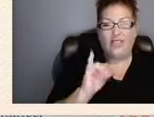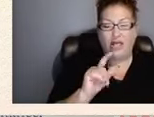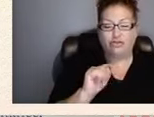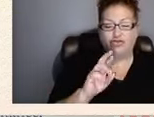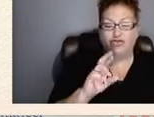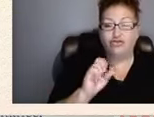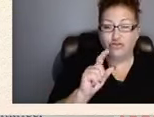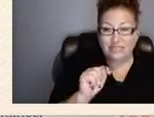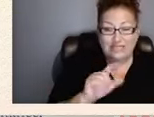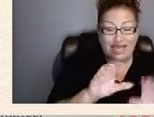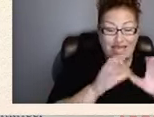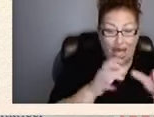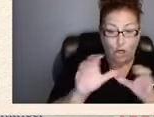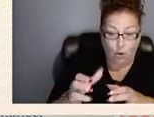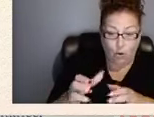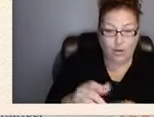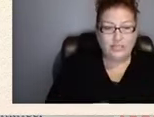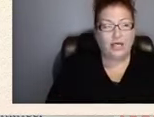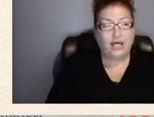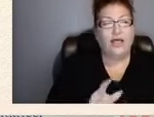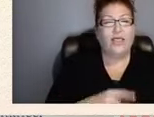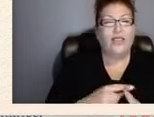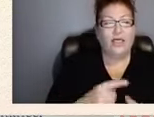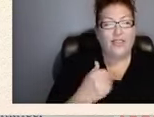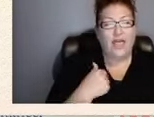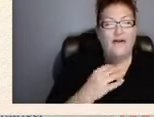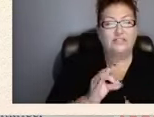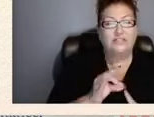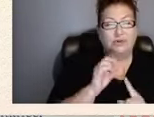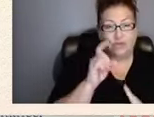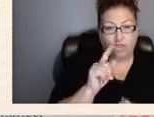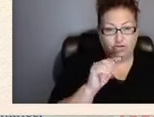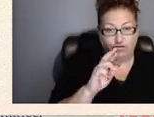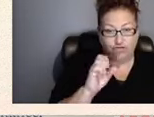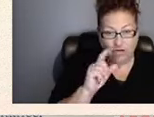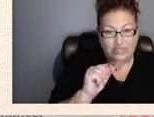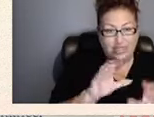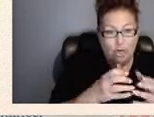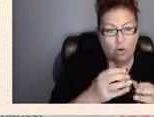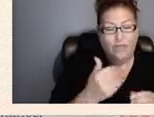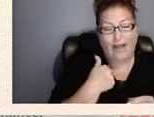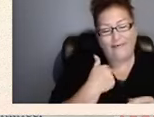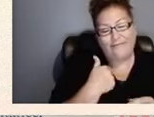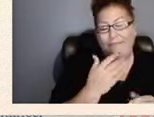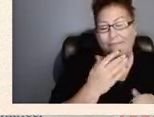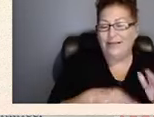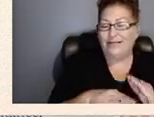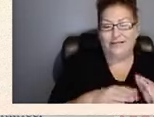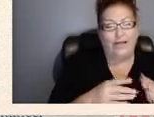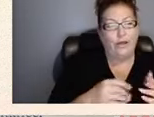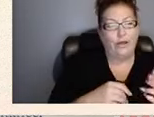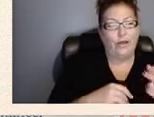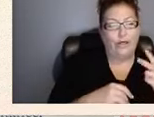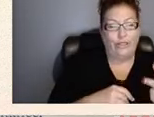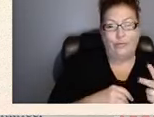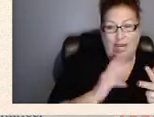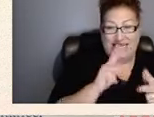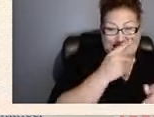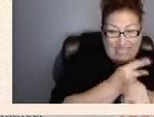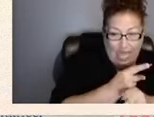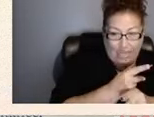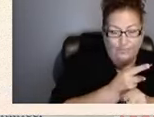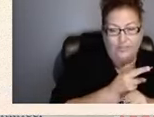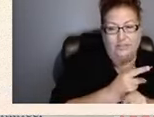under the first party special needs trust category, there are basically 3 types of first party special